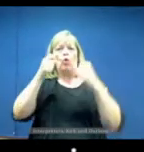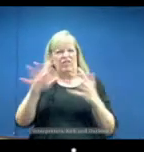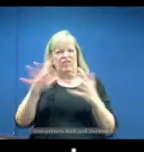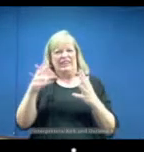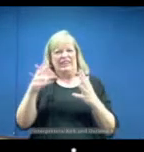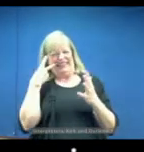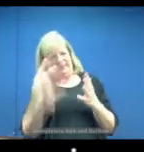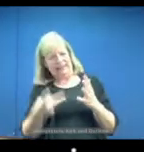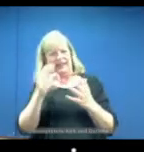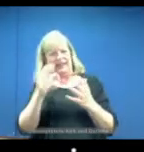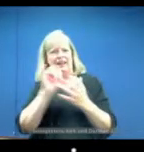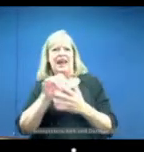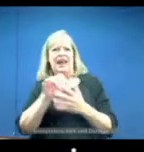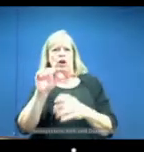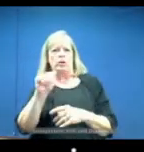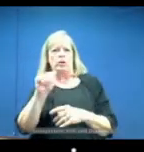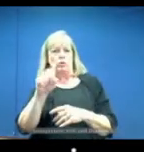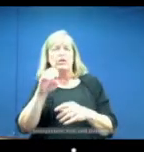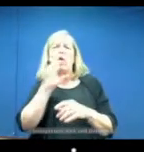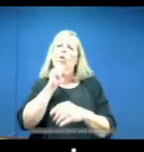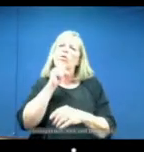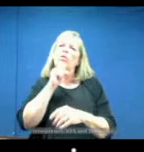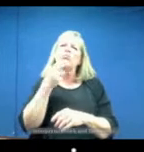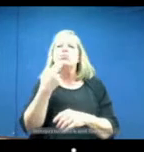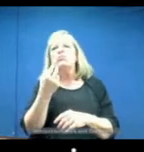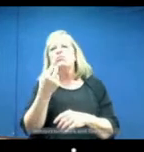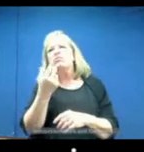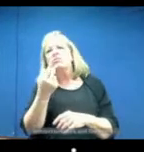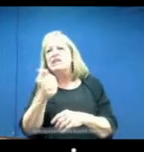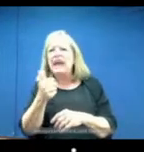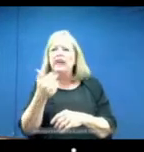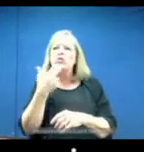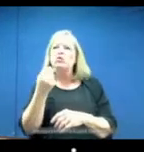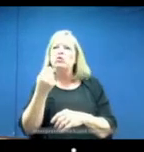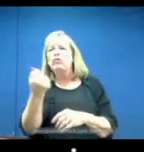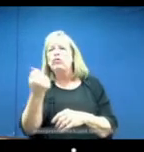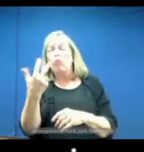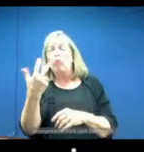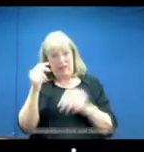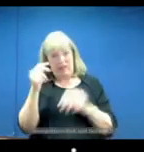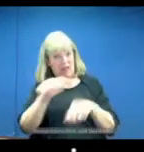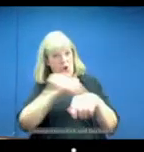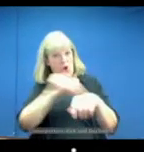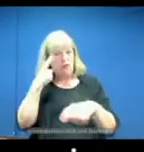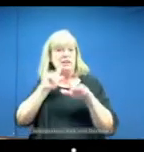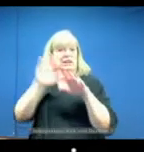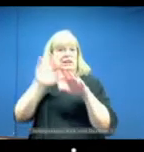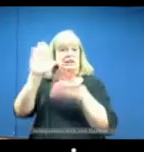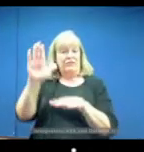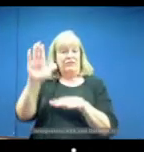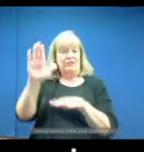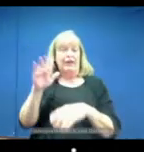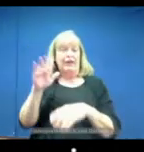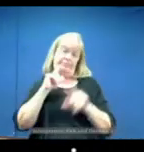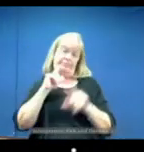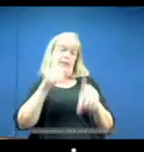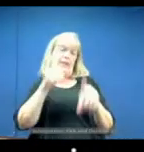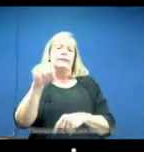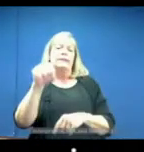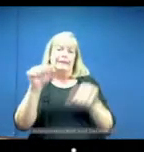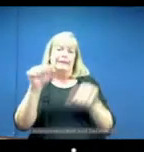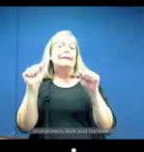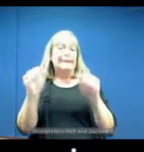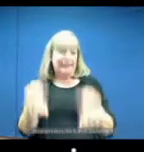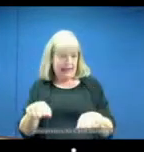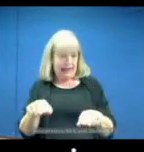12 to 13-year-old, can they be called to testify? Yes, they can be called to testify. If it's a